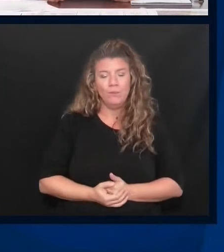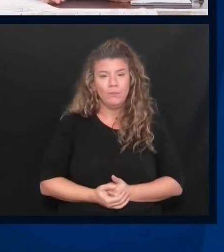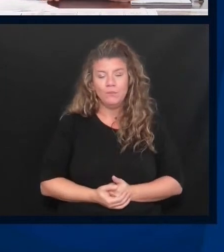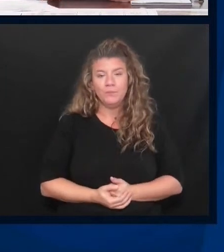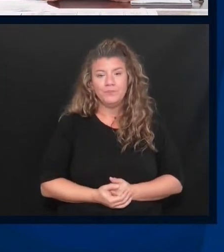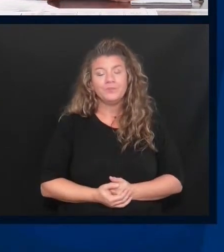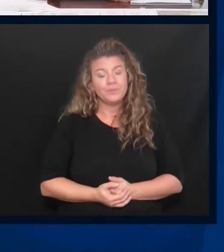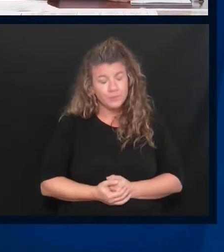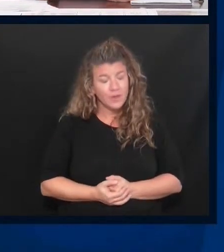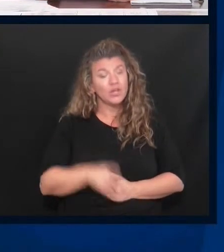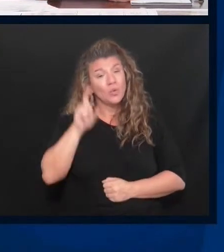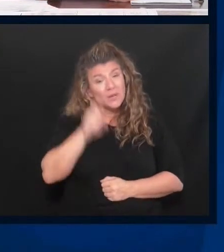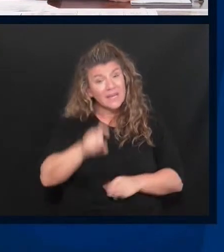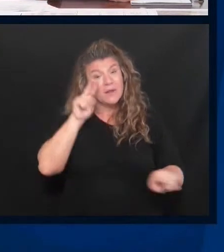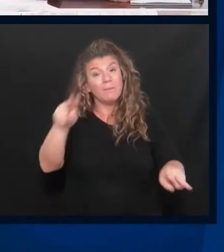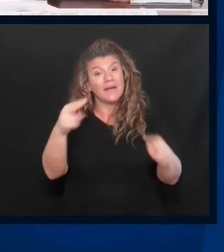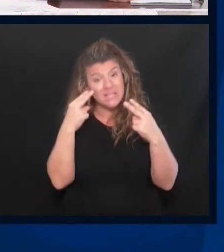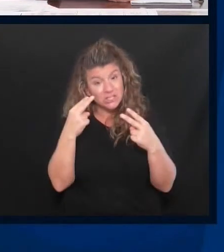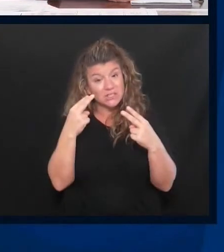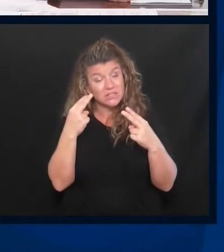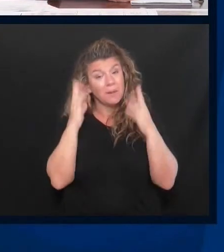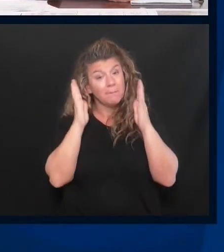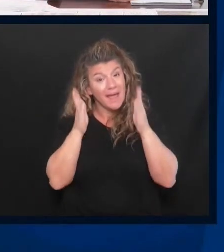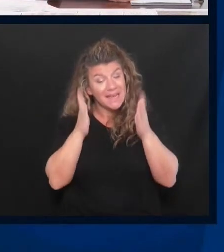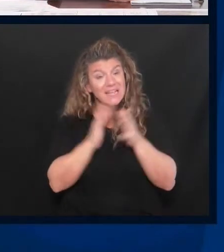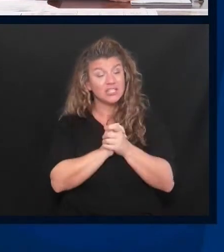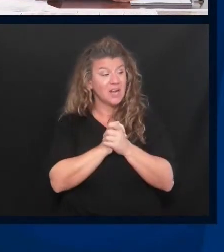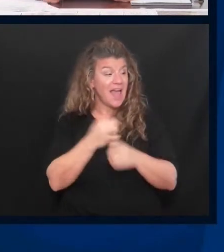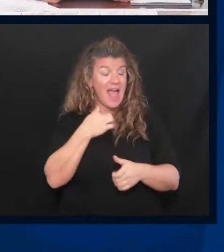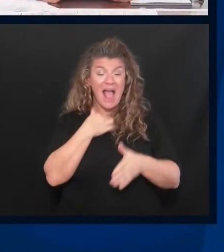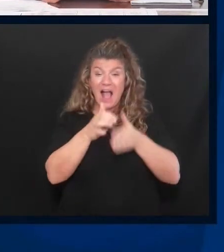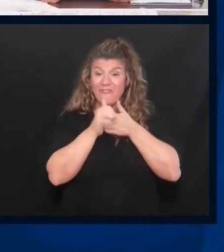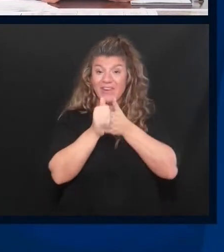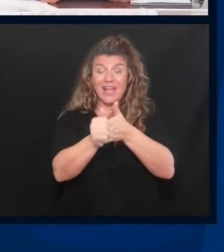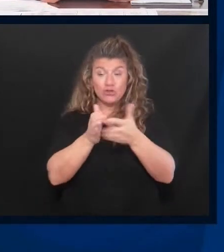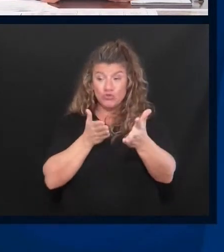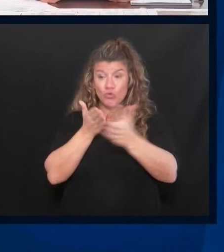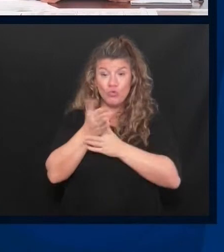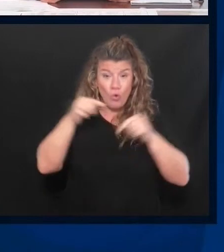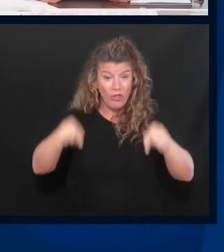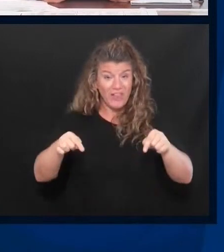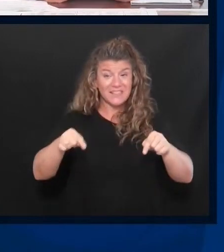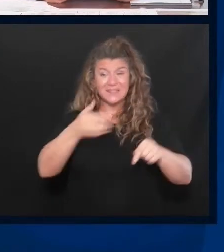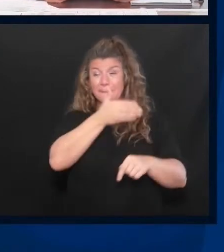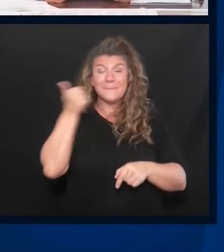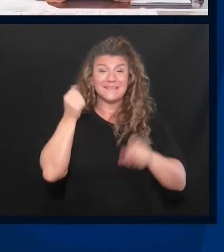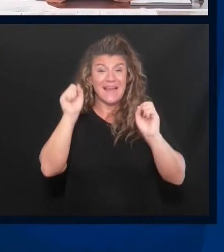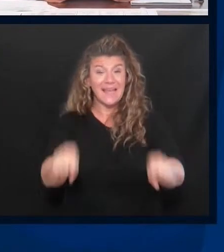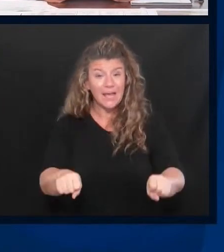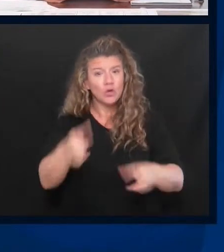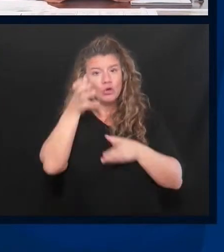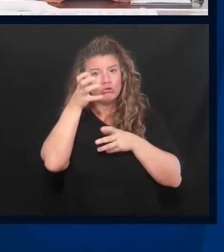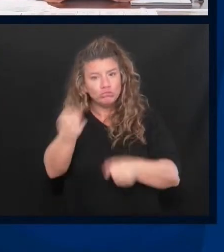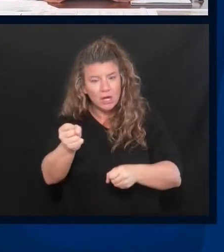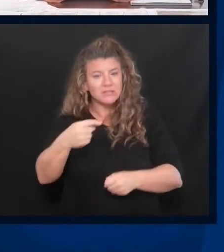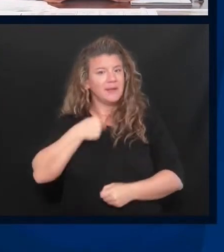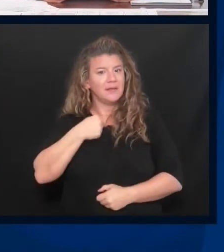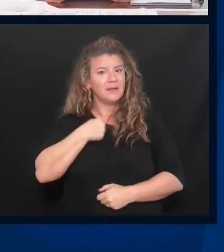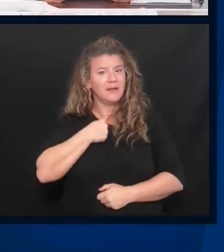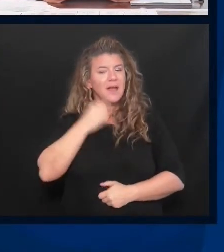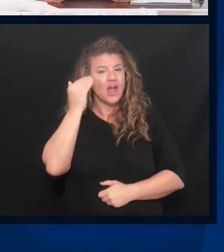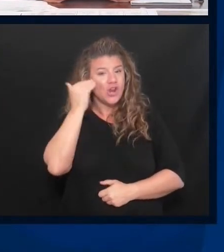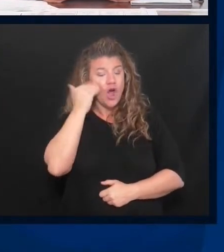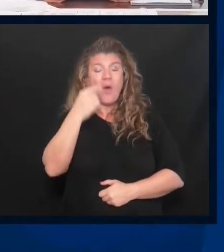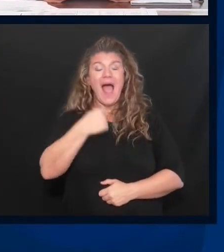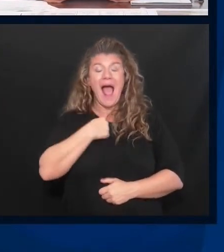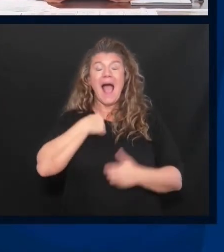You better listen to me, West Virginia. I've led you through this as best I possibly can. You trust me. And absolutely, I